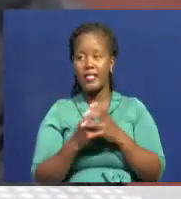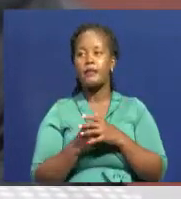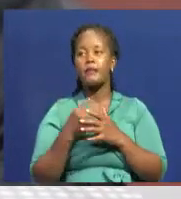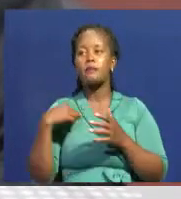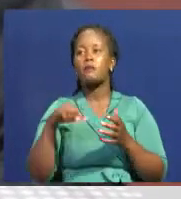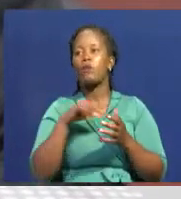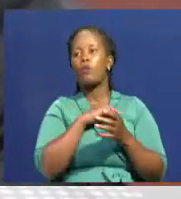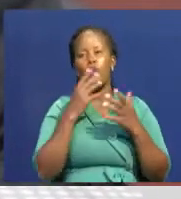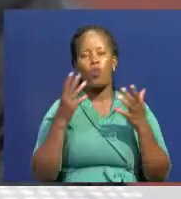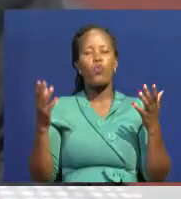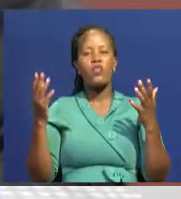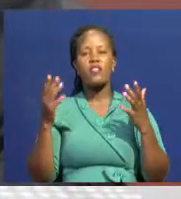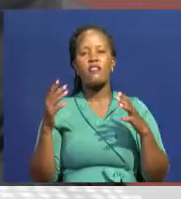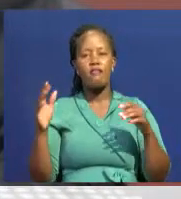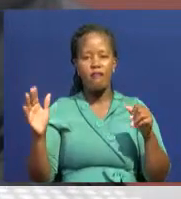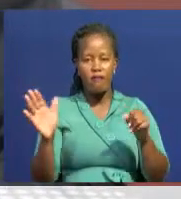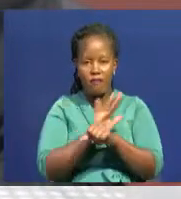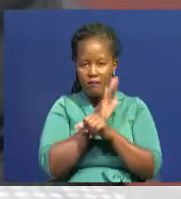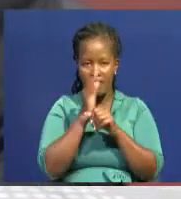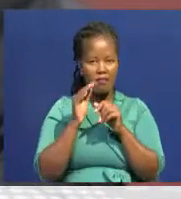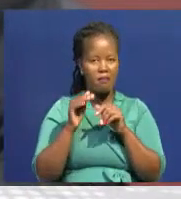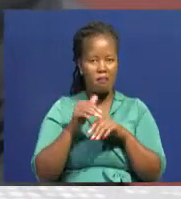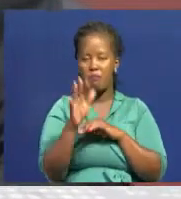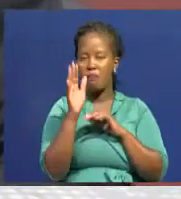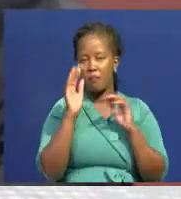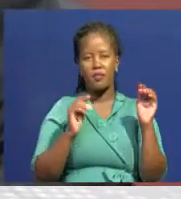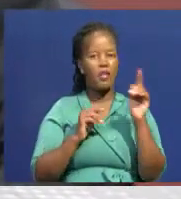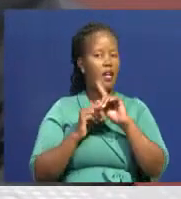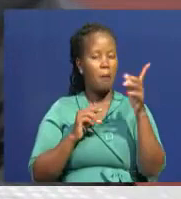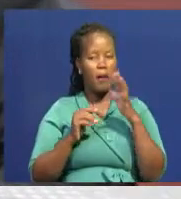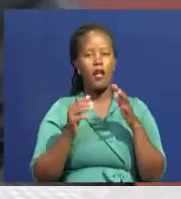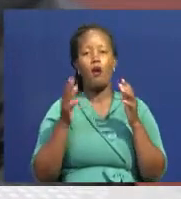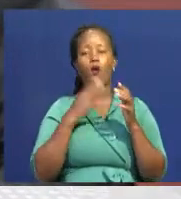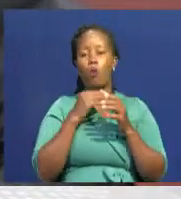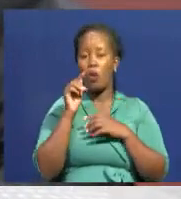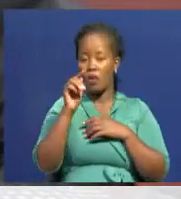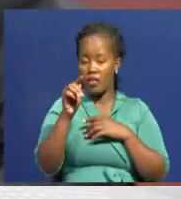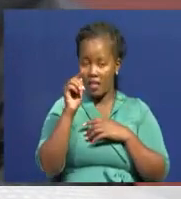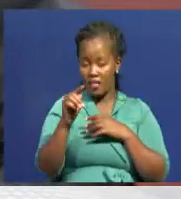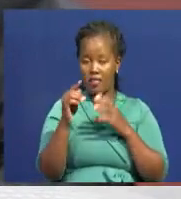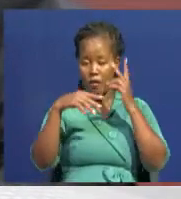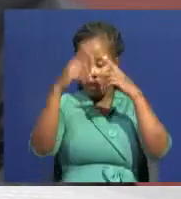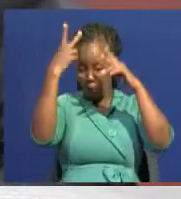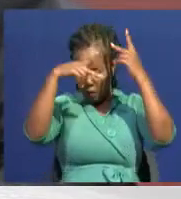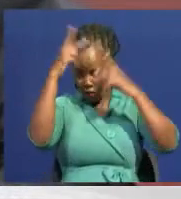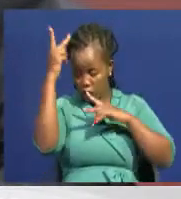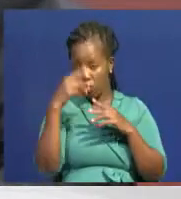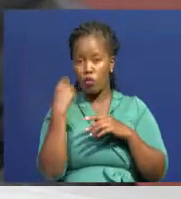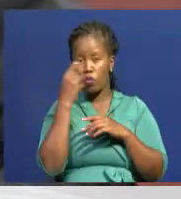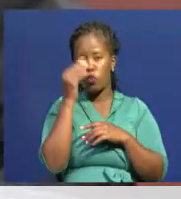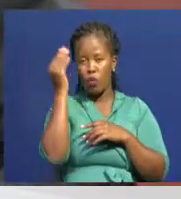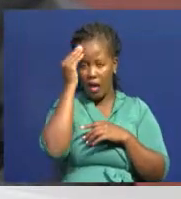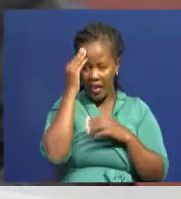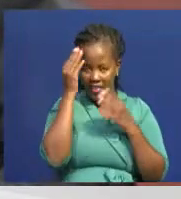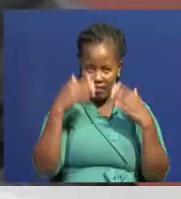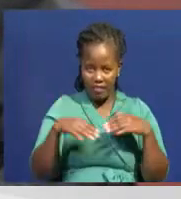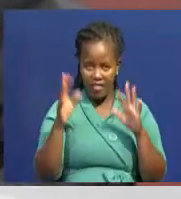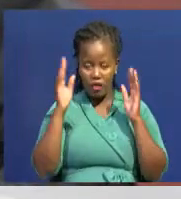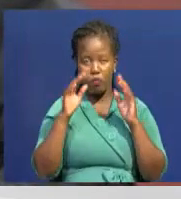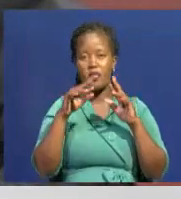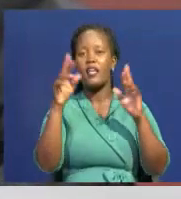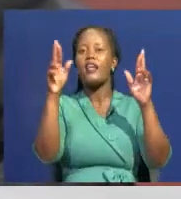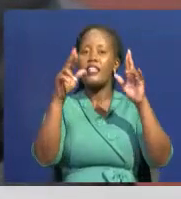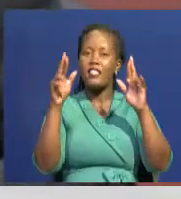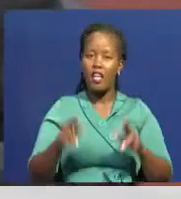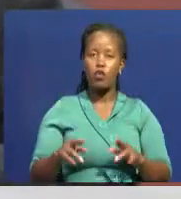domesticating it per se. We want it to be international. We want real estate agents who have been who undergo this training also to